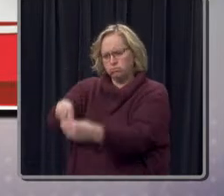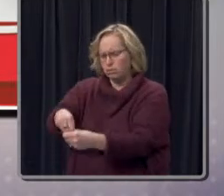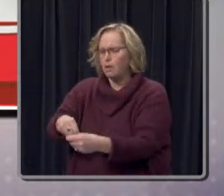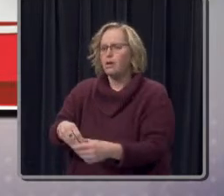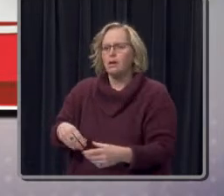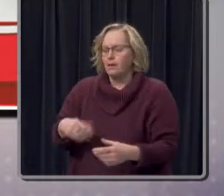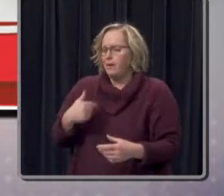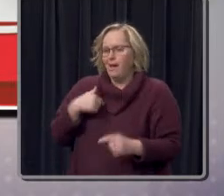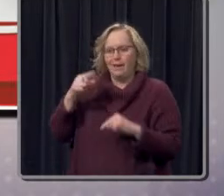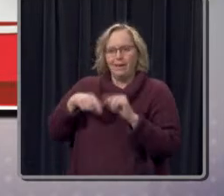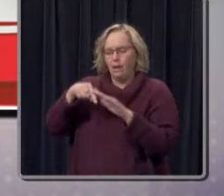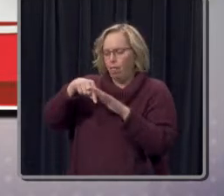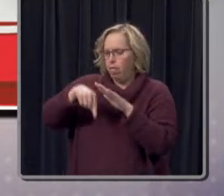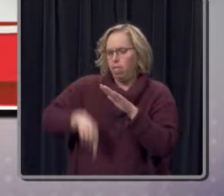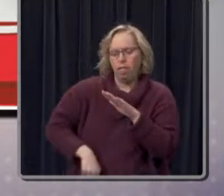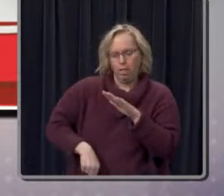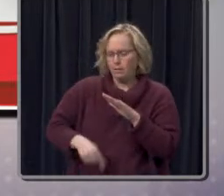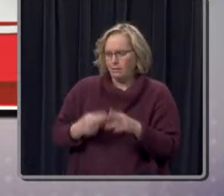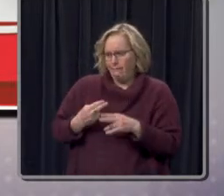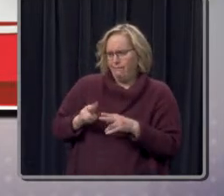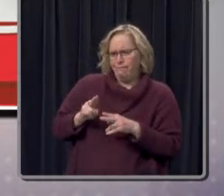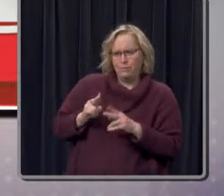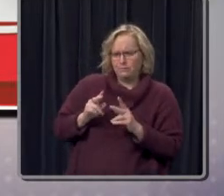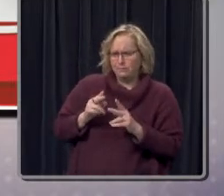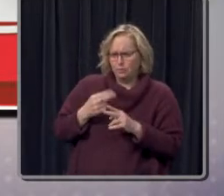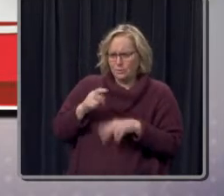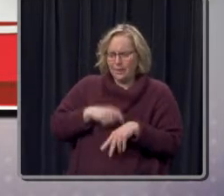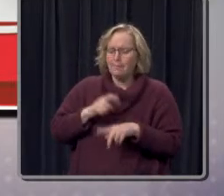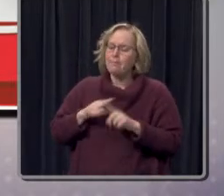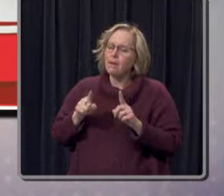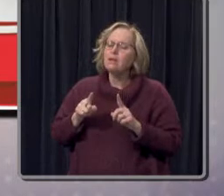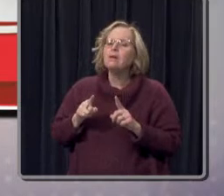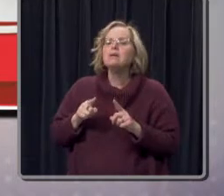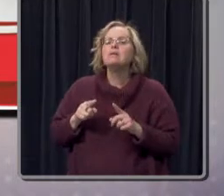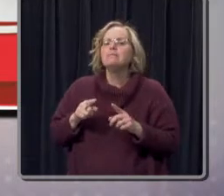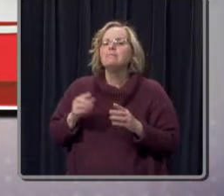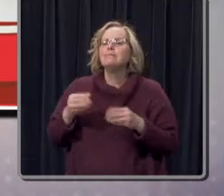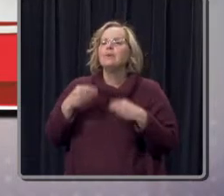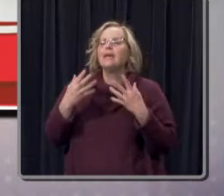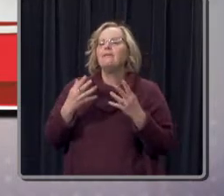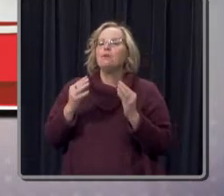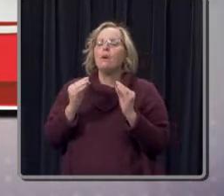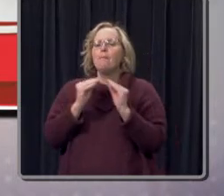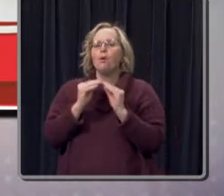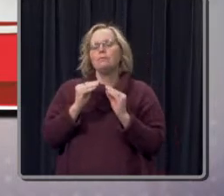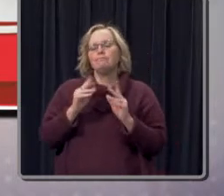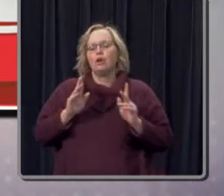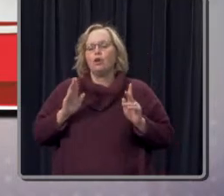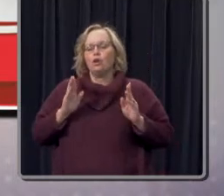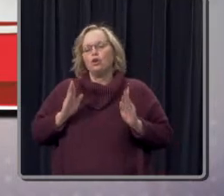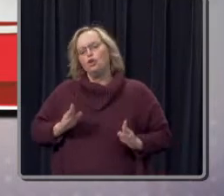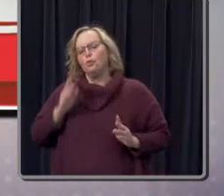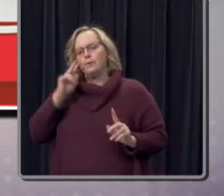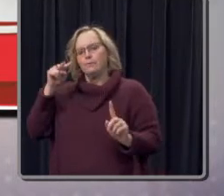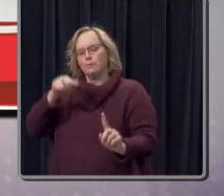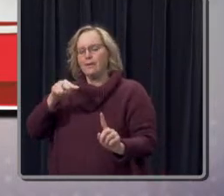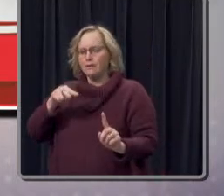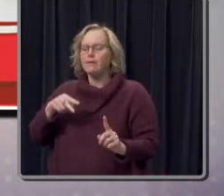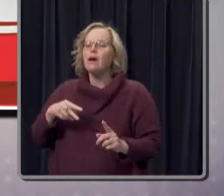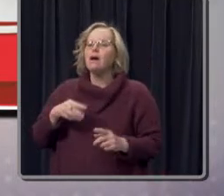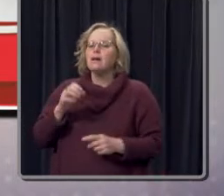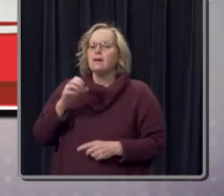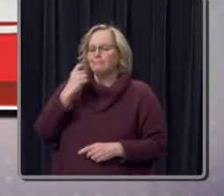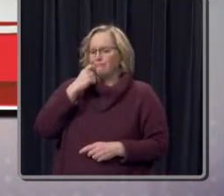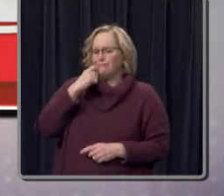couple of minutes. But to humanize that just a little bit, just some real brief stories. I was just talking to Spencer Brown, our math coordinator.